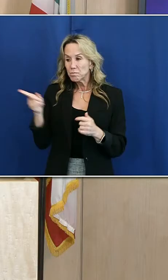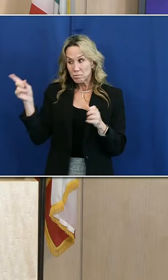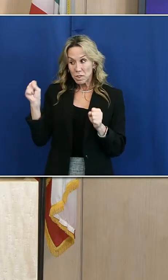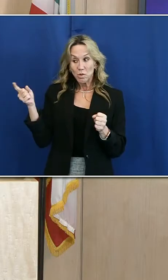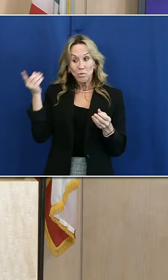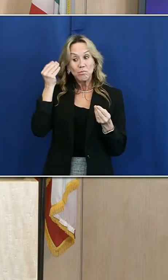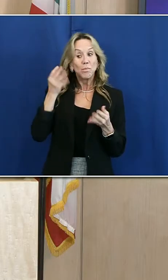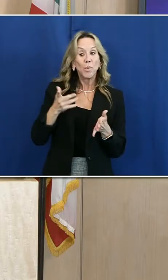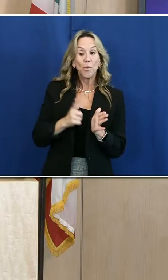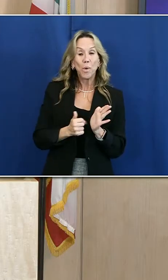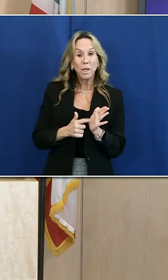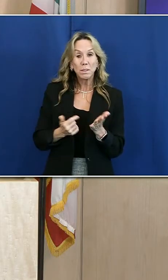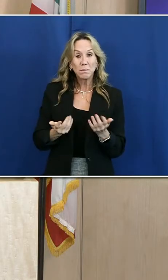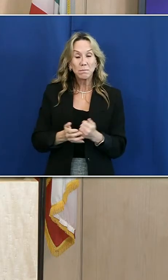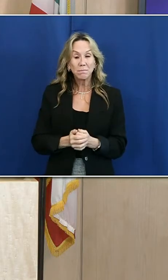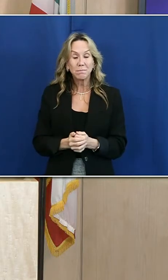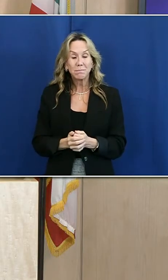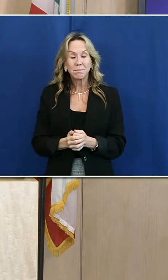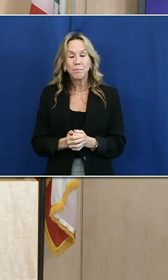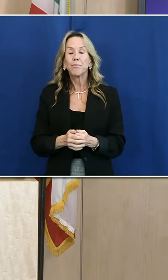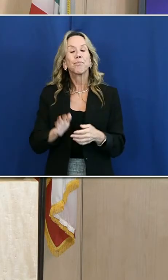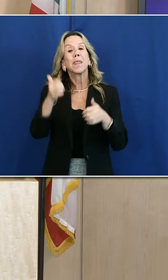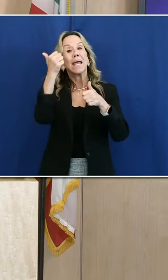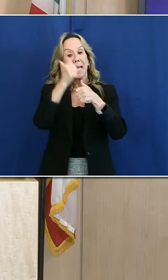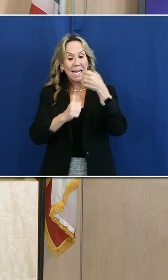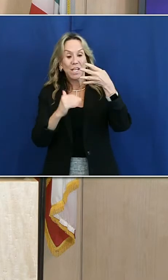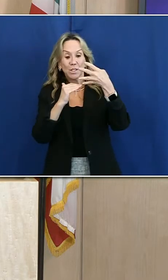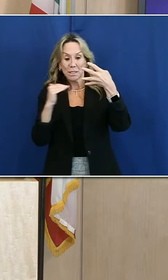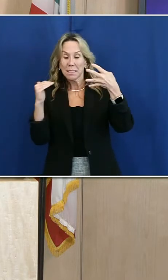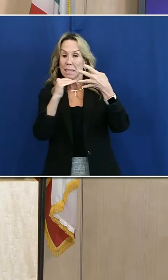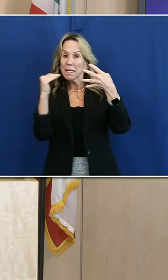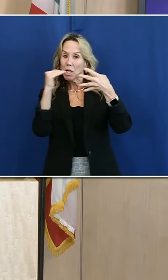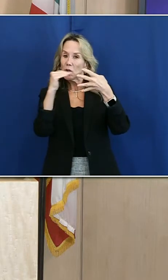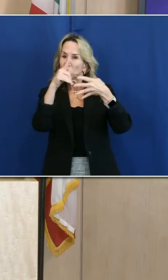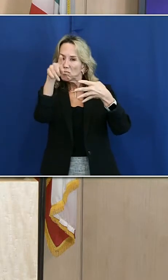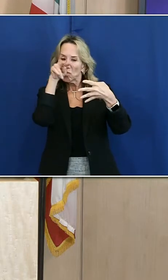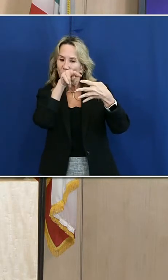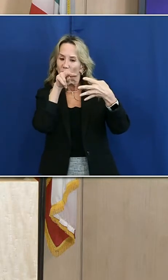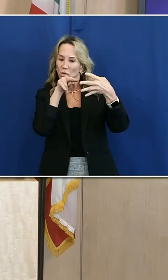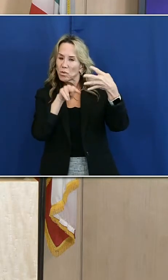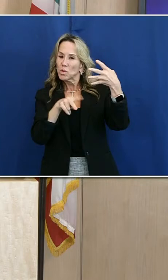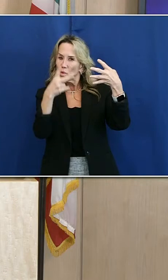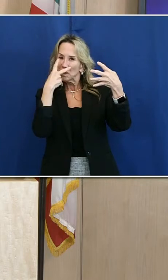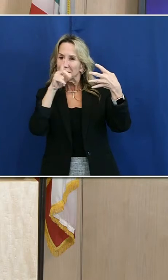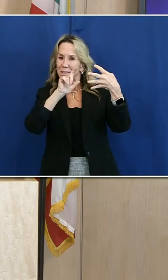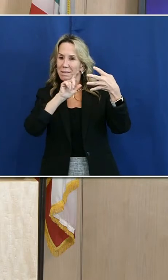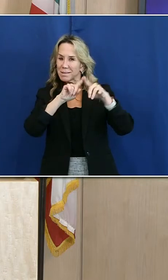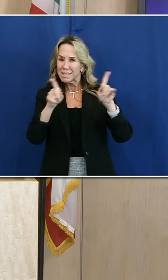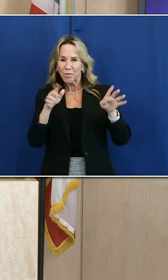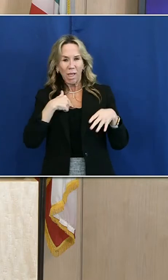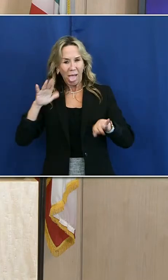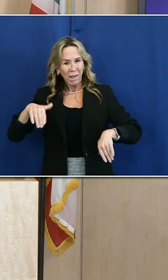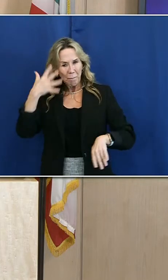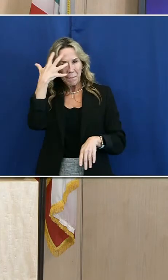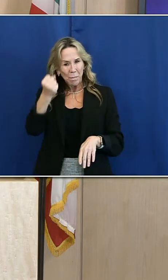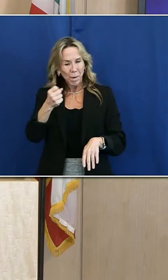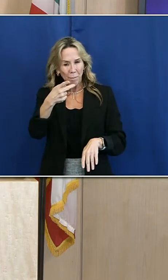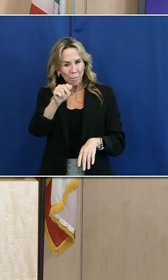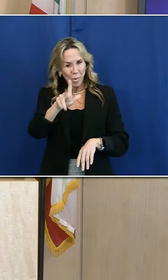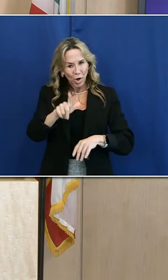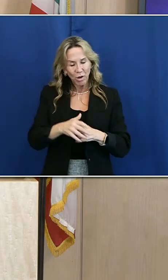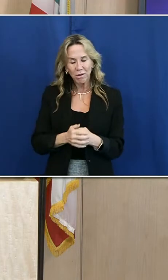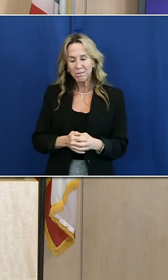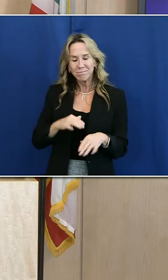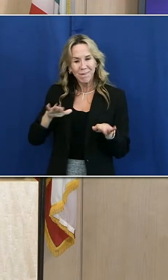is? oh, they will for each tier they will tell you what it is. I don't have it memorized yet, Paul, but we